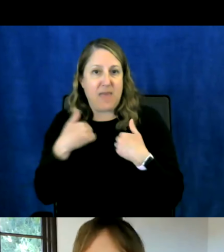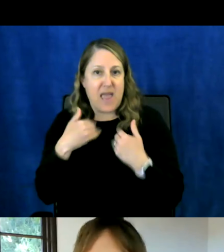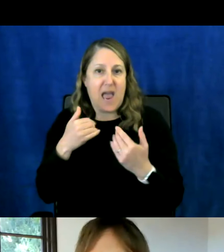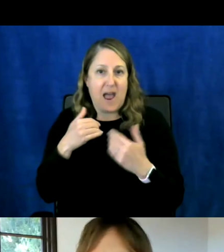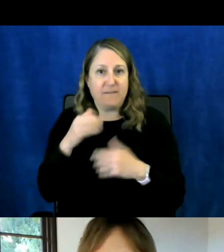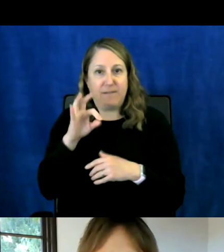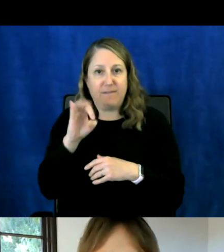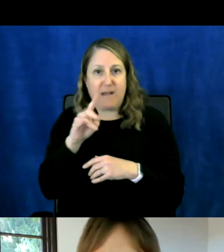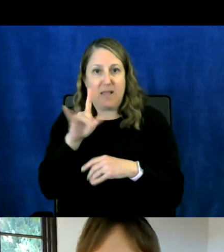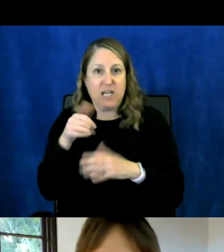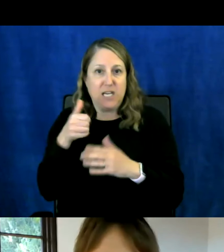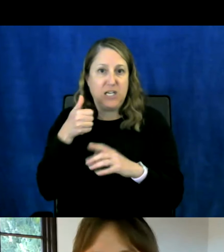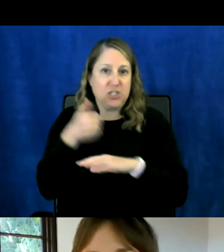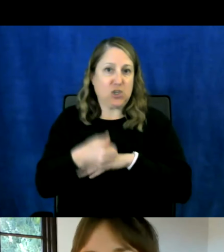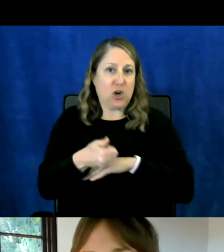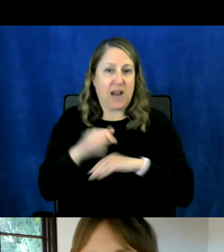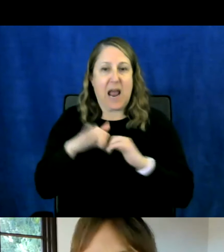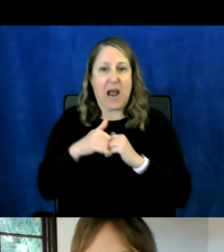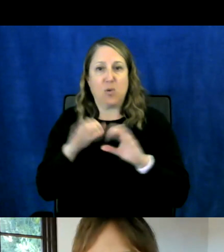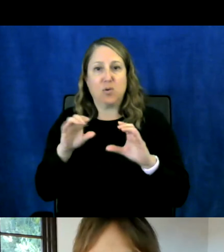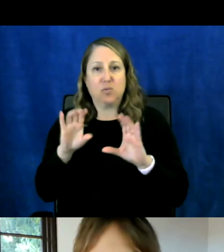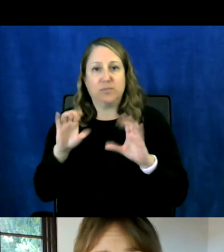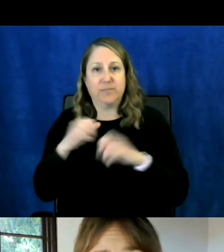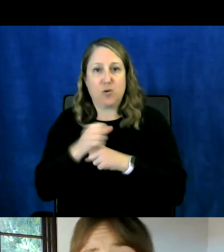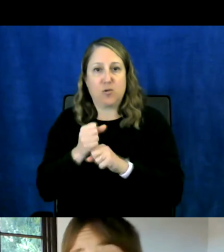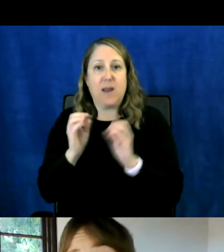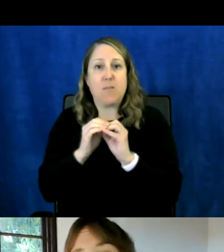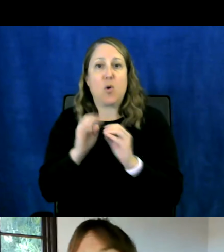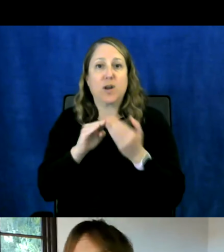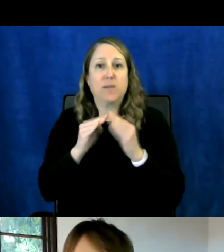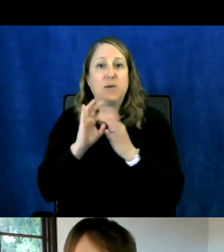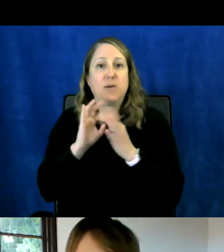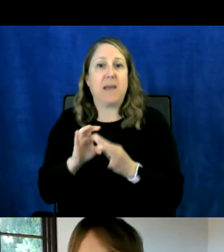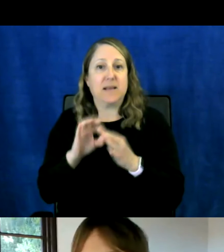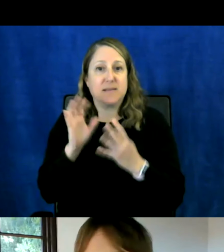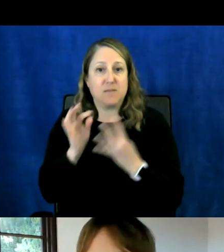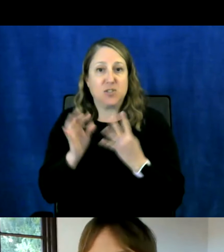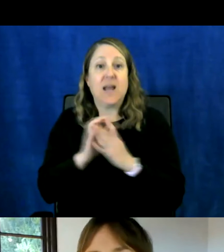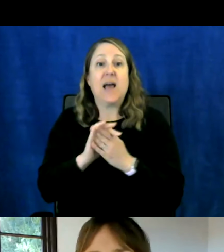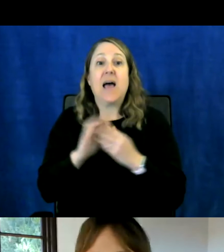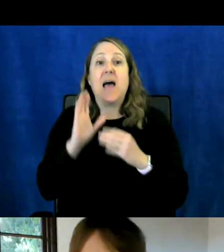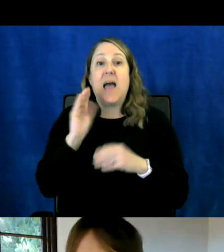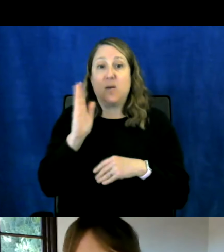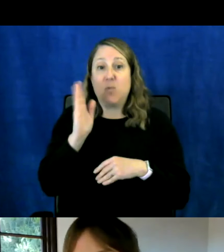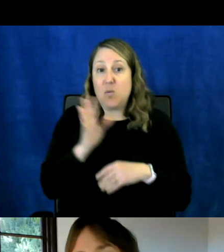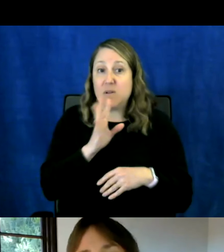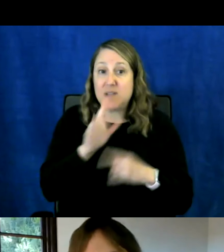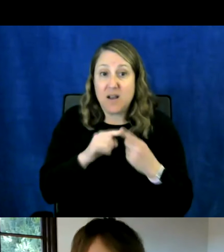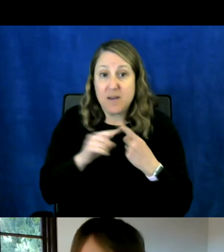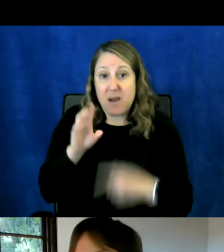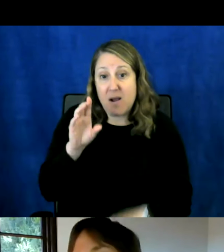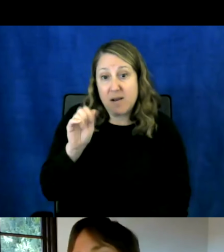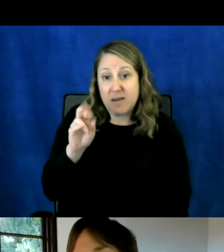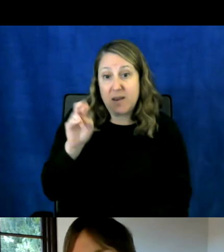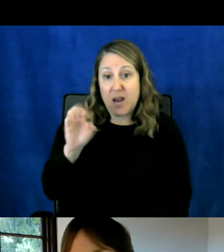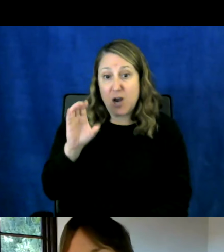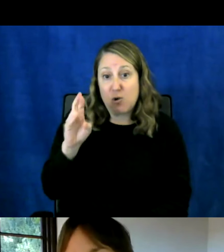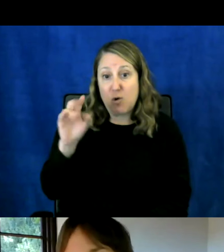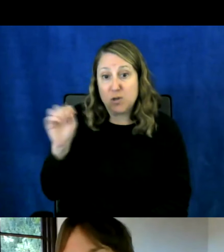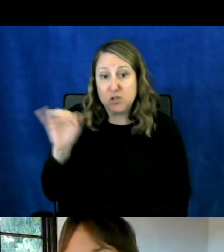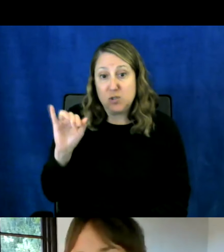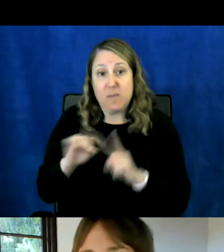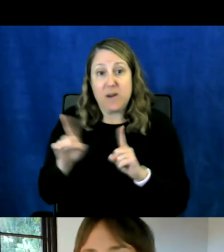community-based treatment options for that population. Next slide. And then we're going to get to care court soon, I promise, but the next one is just, we'll have to highlight how